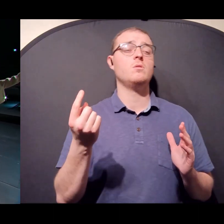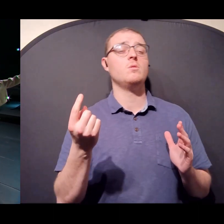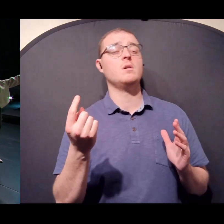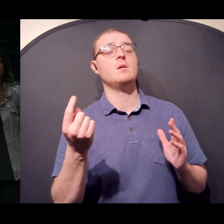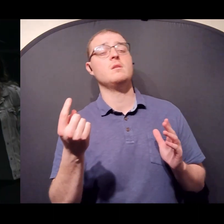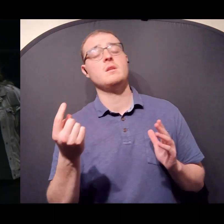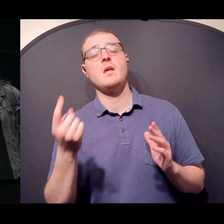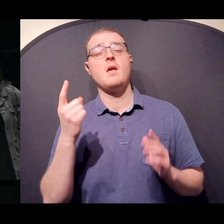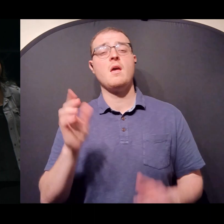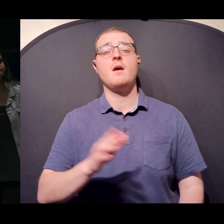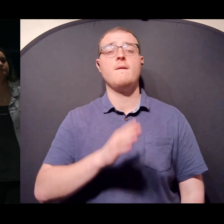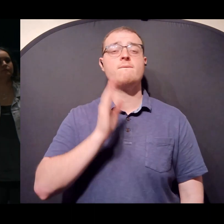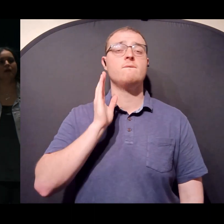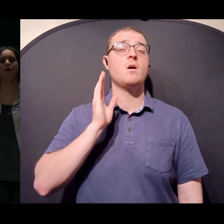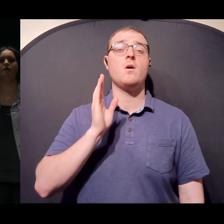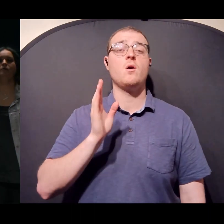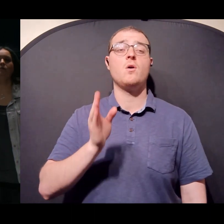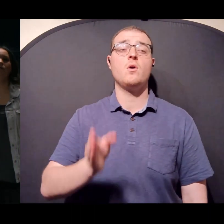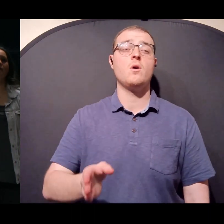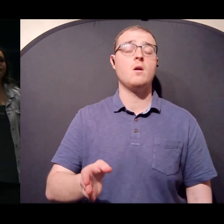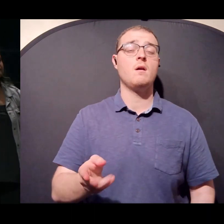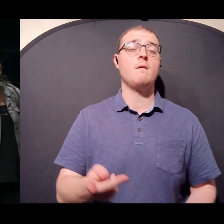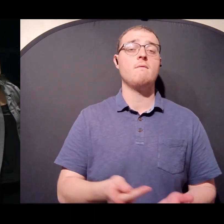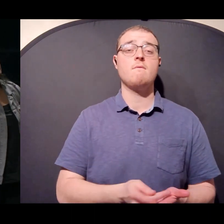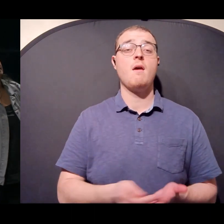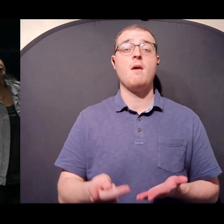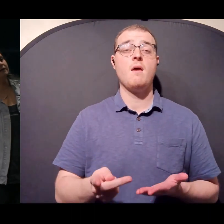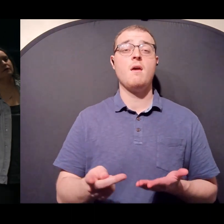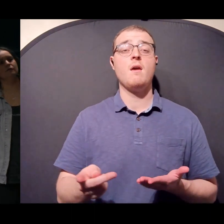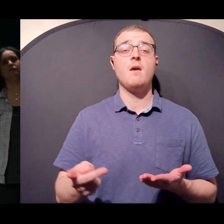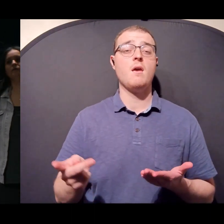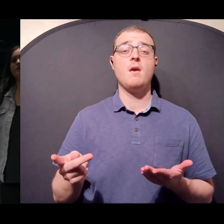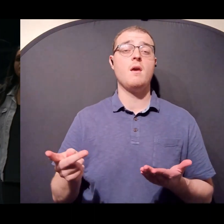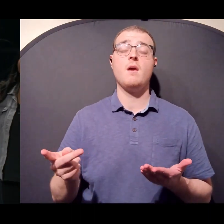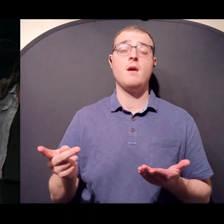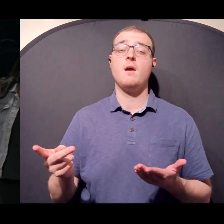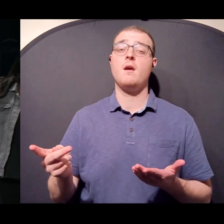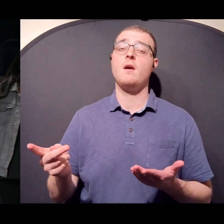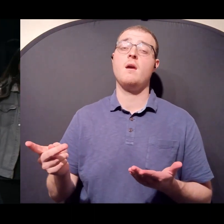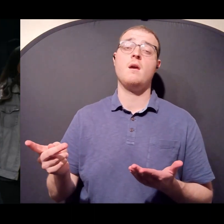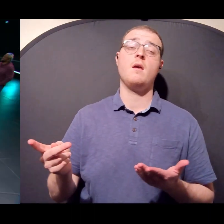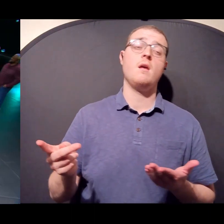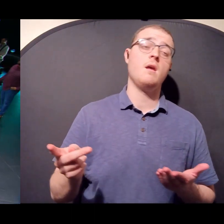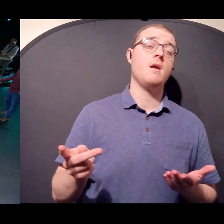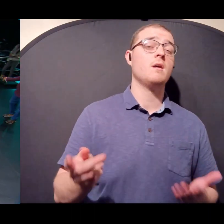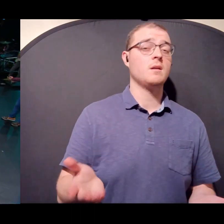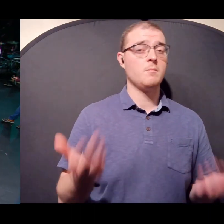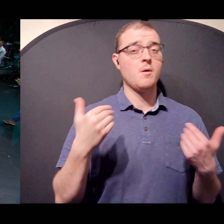Savior, the one who will never.